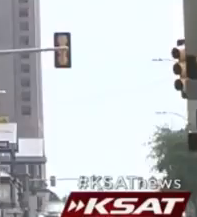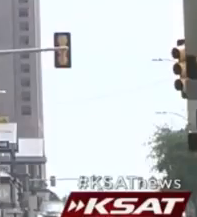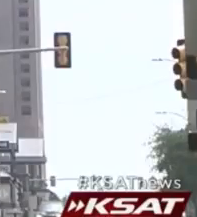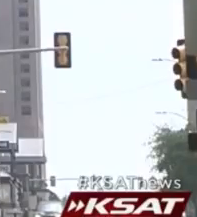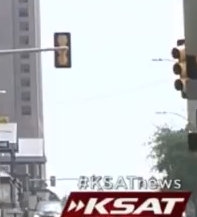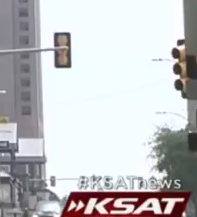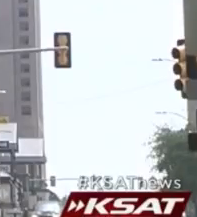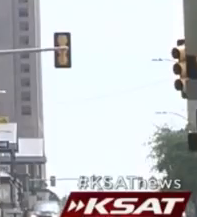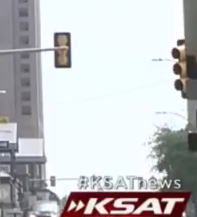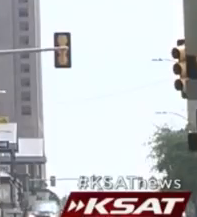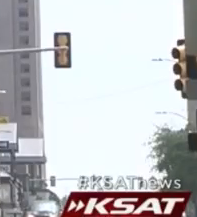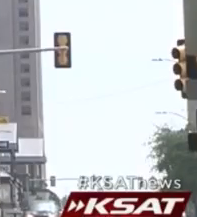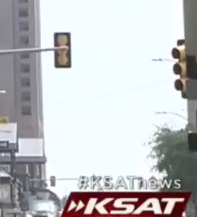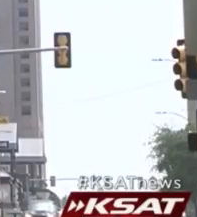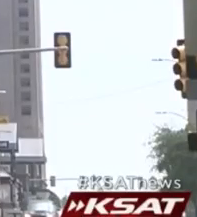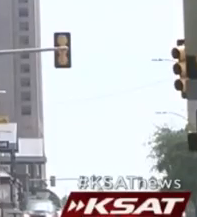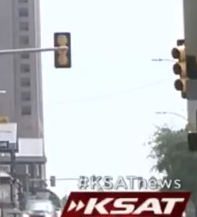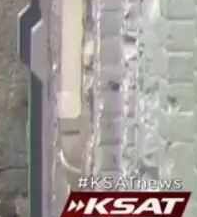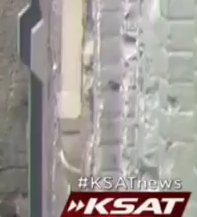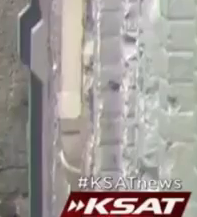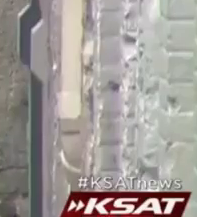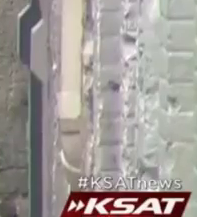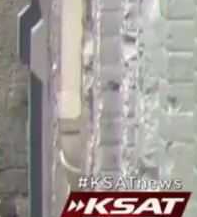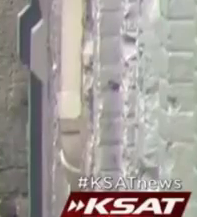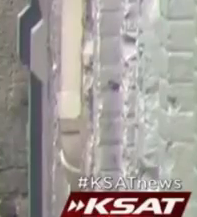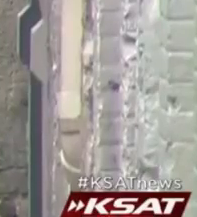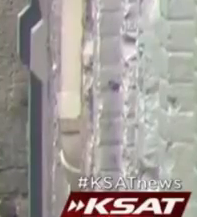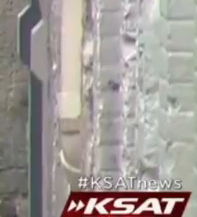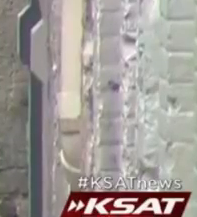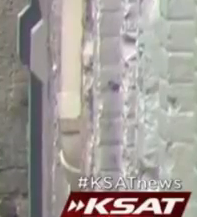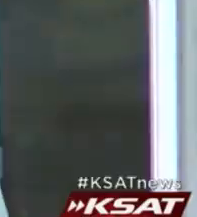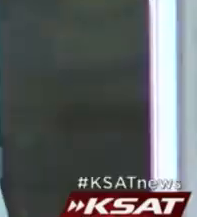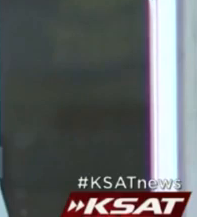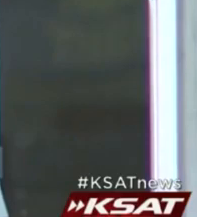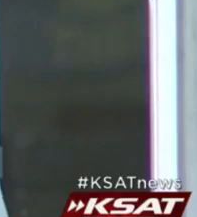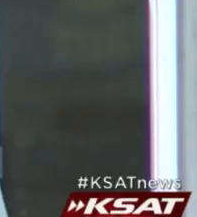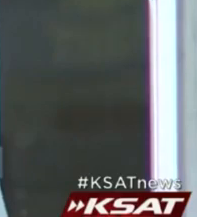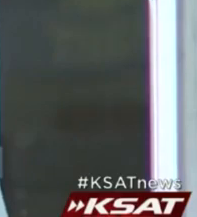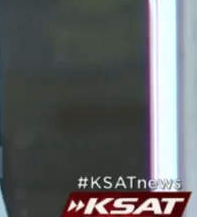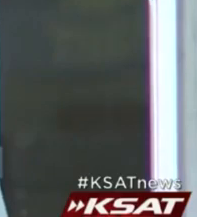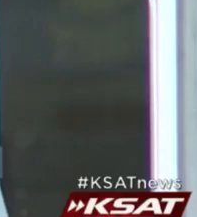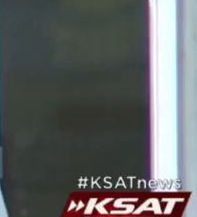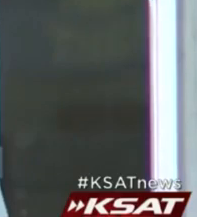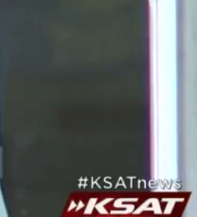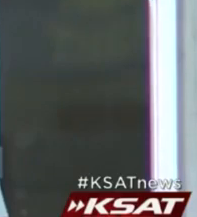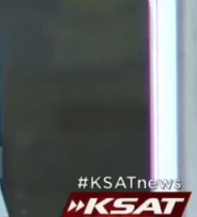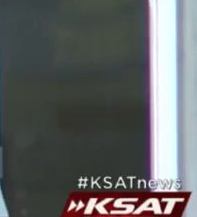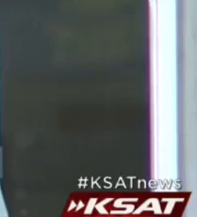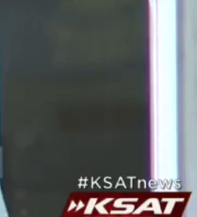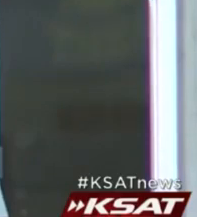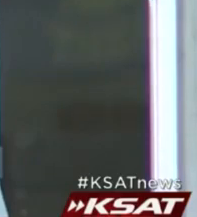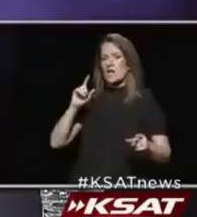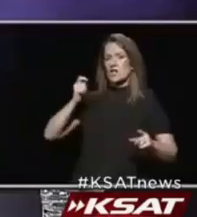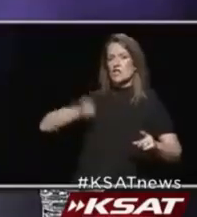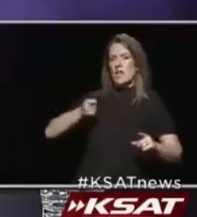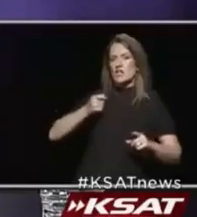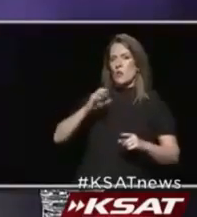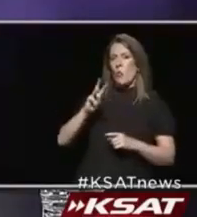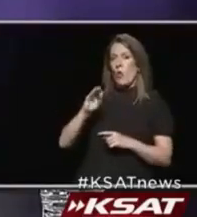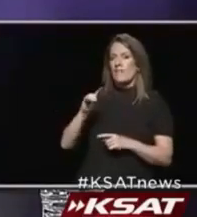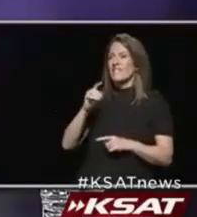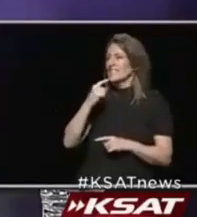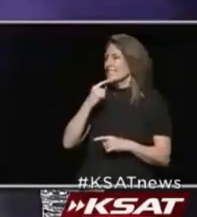get back to everyday life. But the judge says people should still follow certain protocols as businesses start to reopen. When we say stay at home,